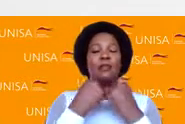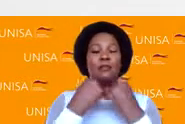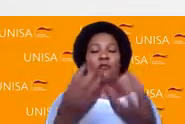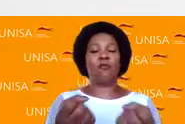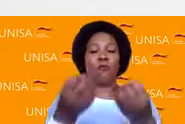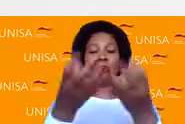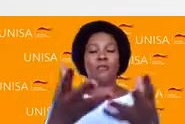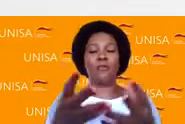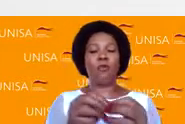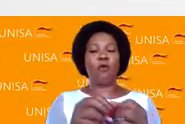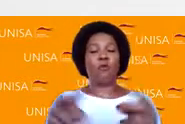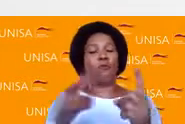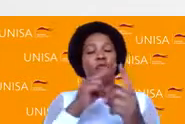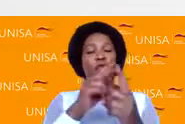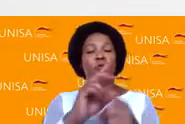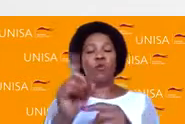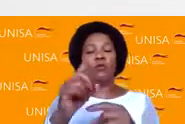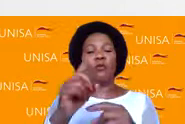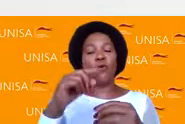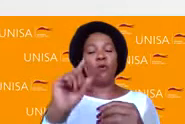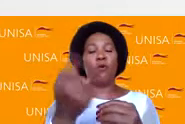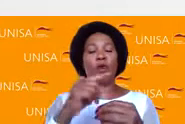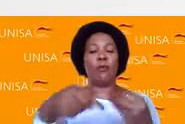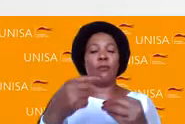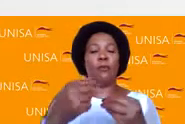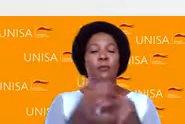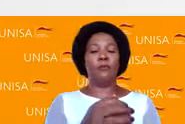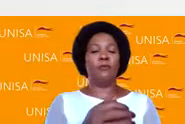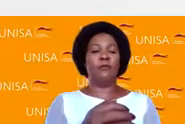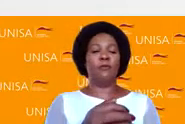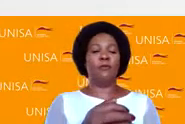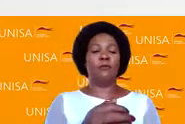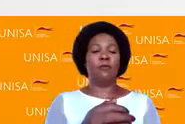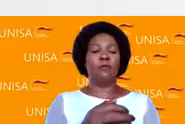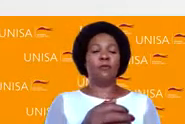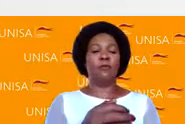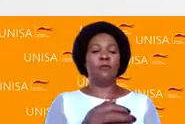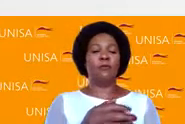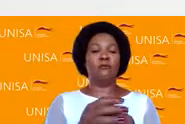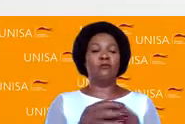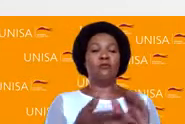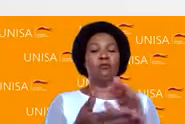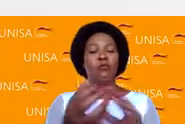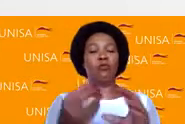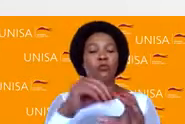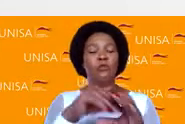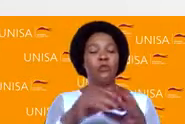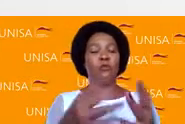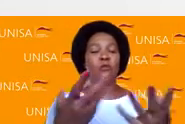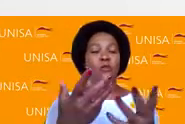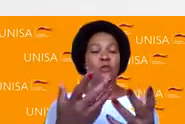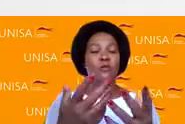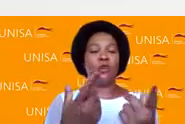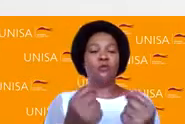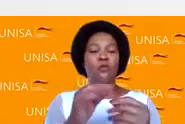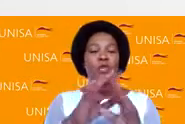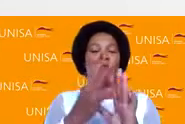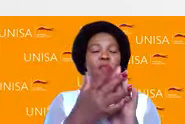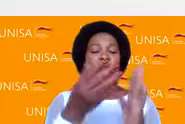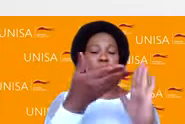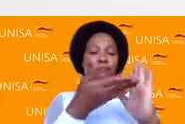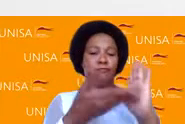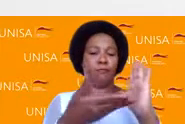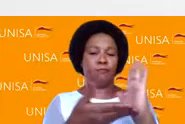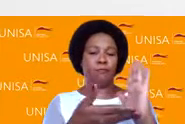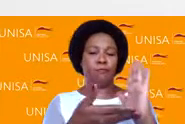about. And then we also covered the calendar, where you can have what you can use for planning, to plan